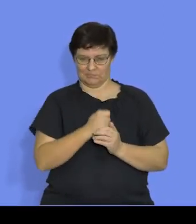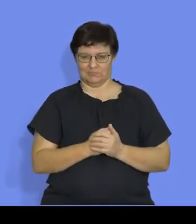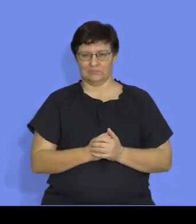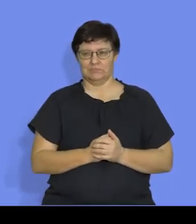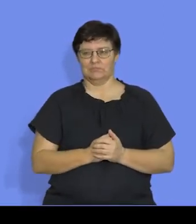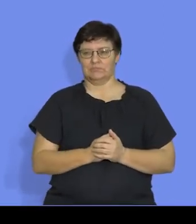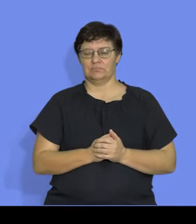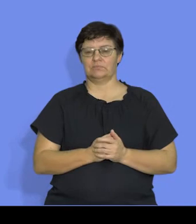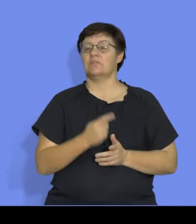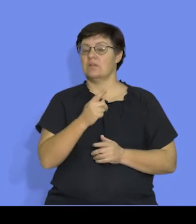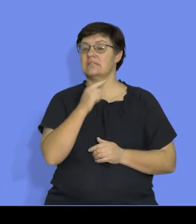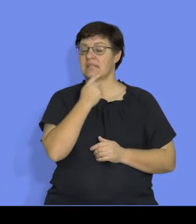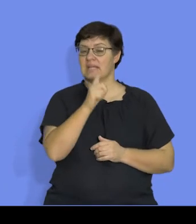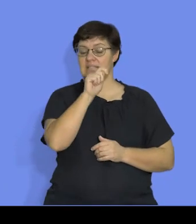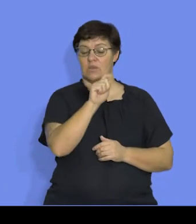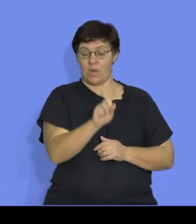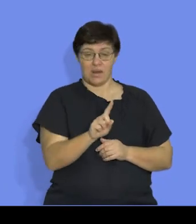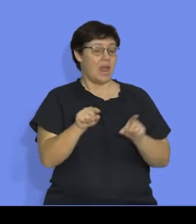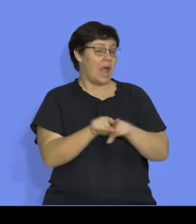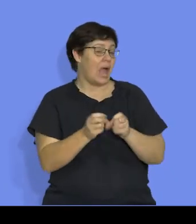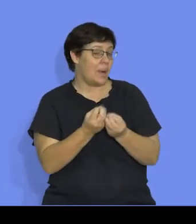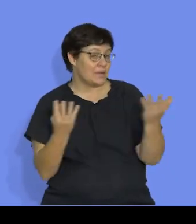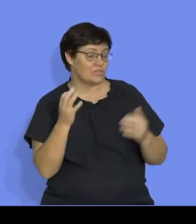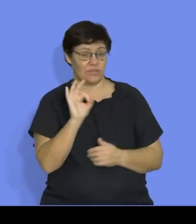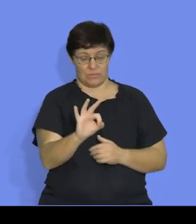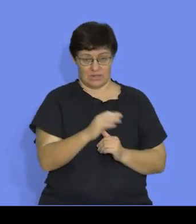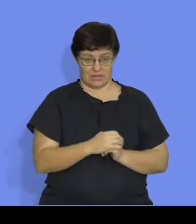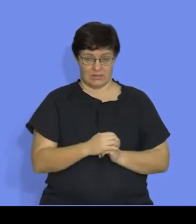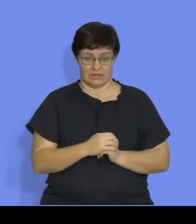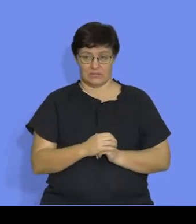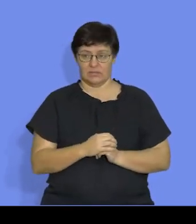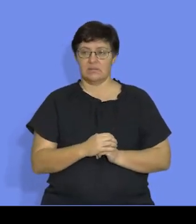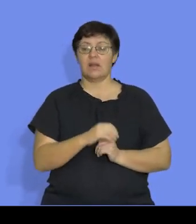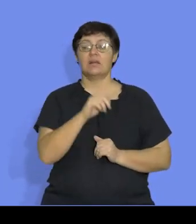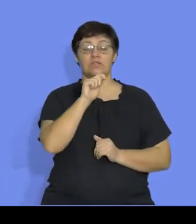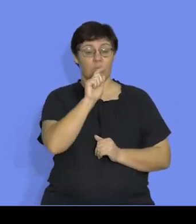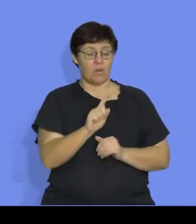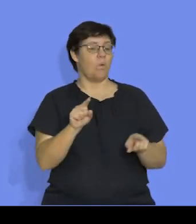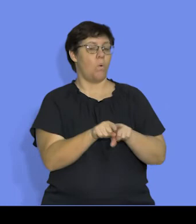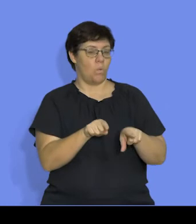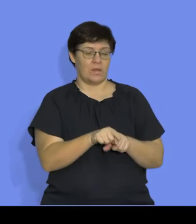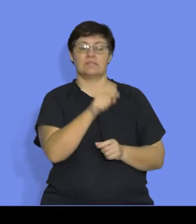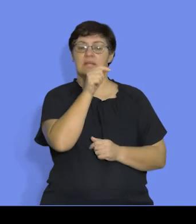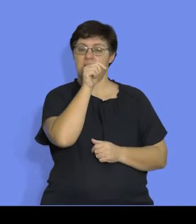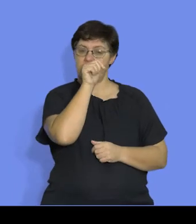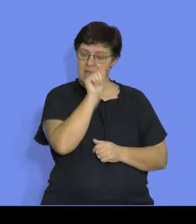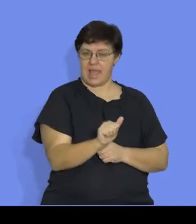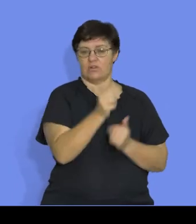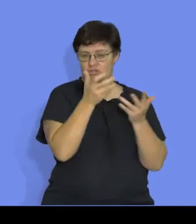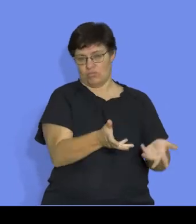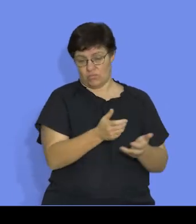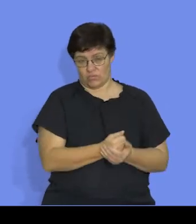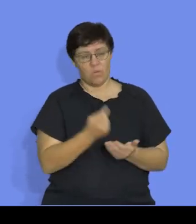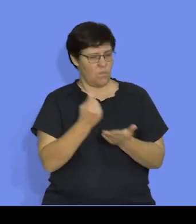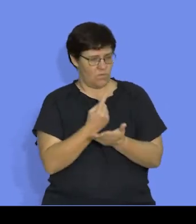So we discussed that T1 is 3, and I know that term 1 always is A for a geometric